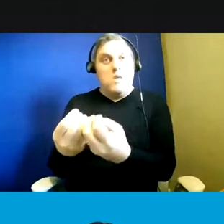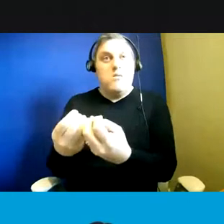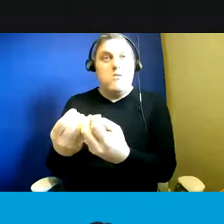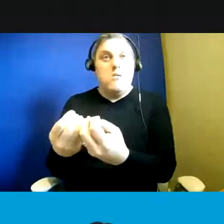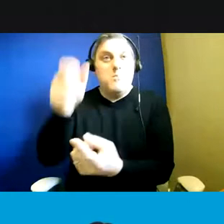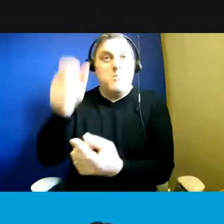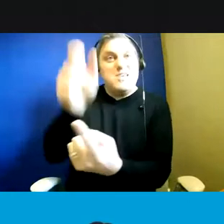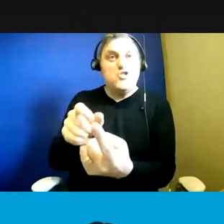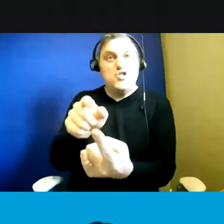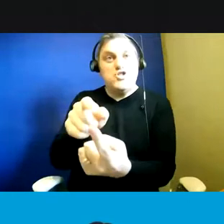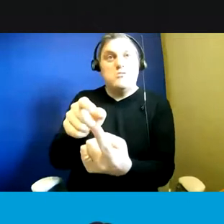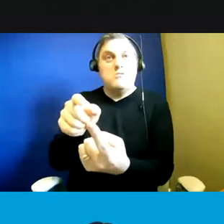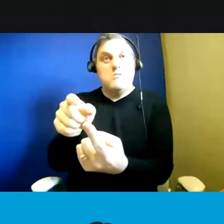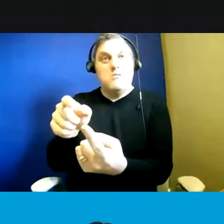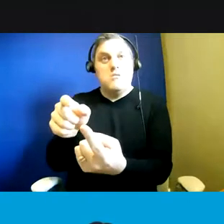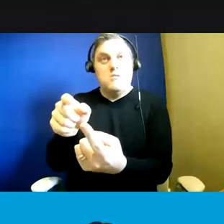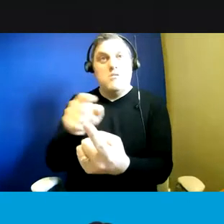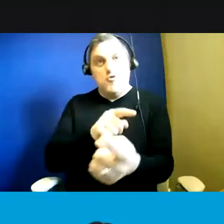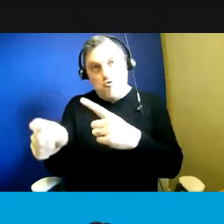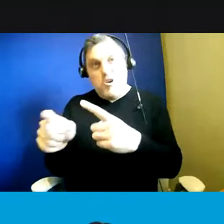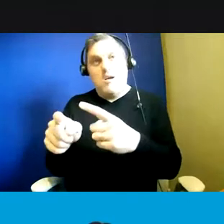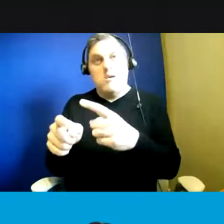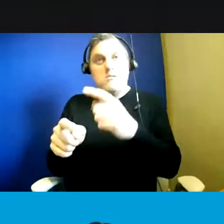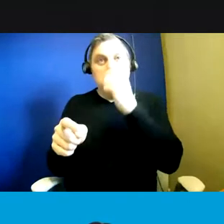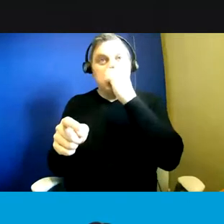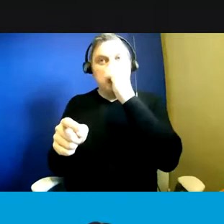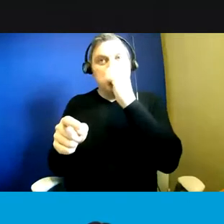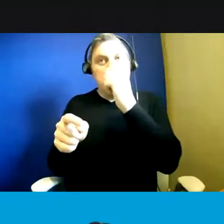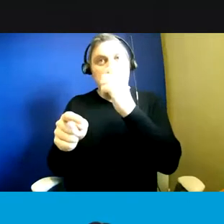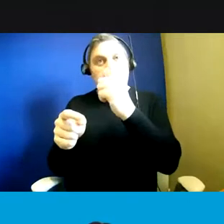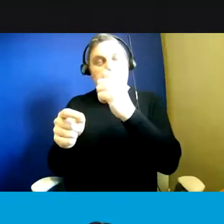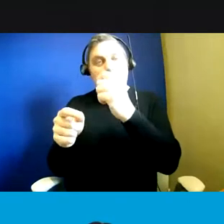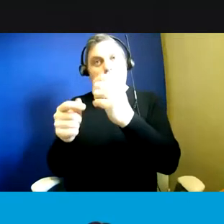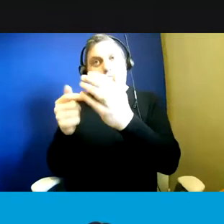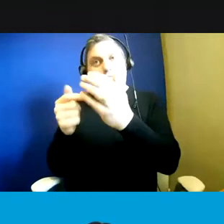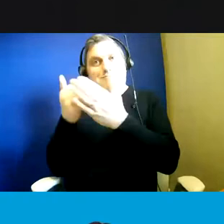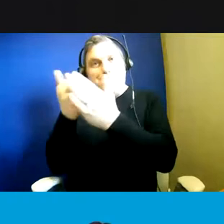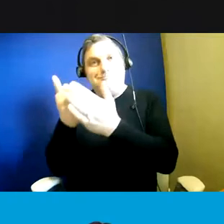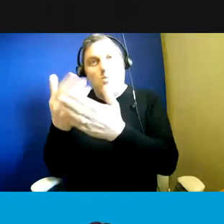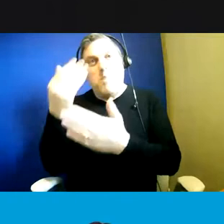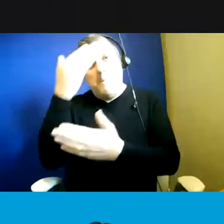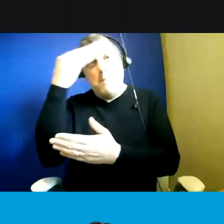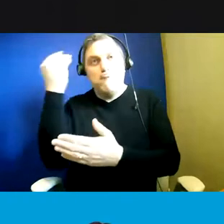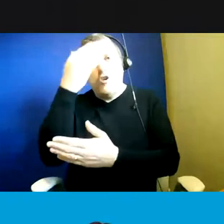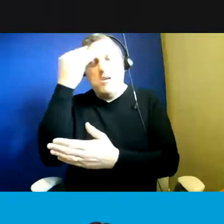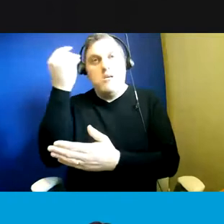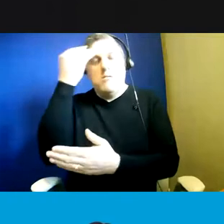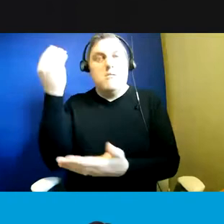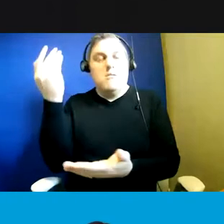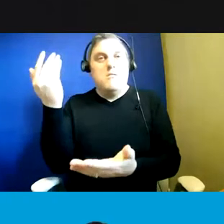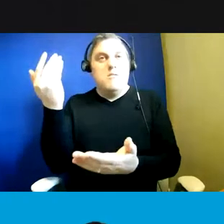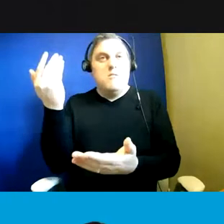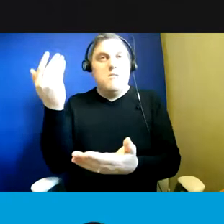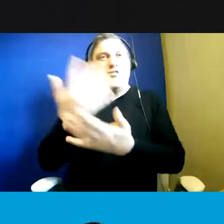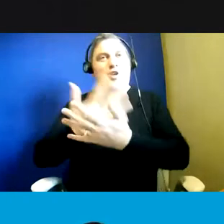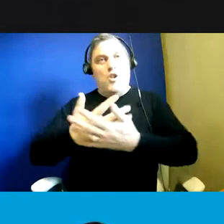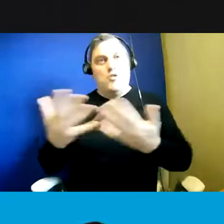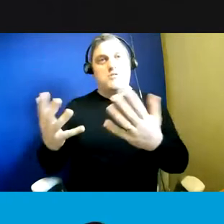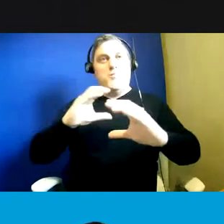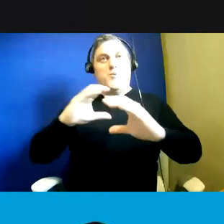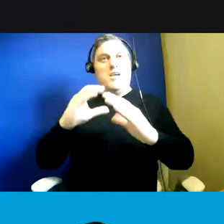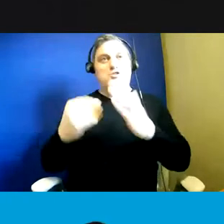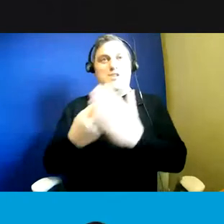as well as the person affected to try and get over that communication and memory issue as well. So there's a whole myriad of potential issues